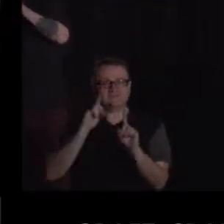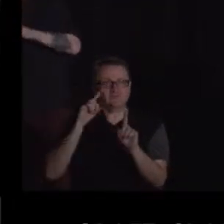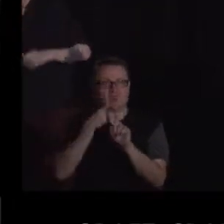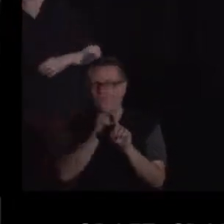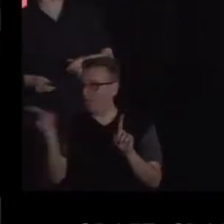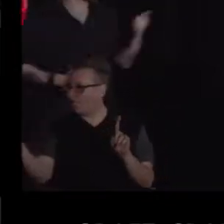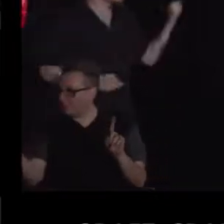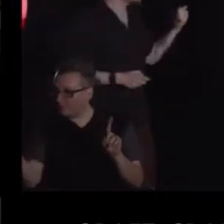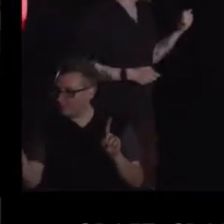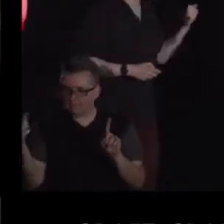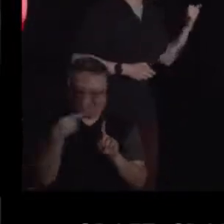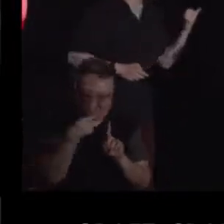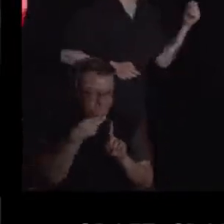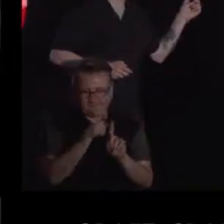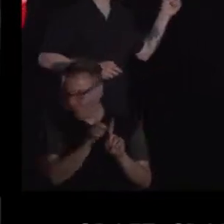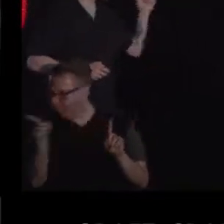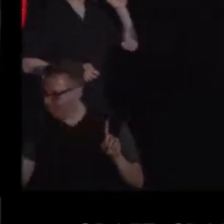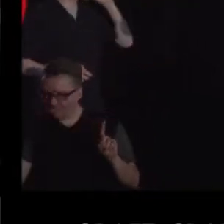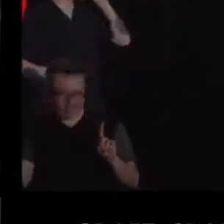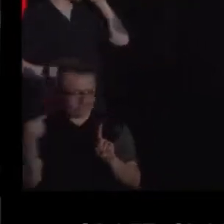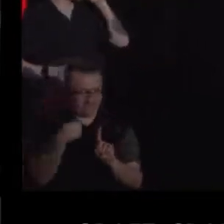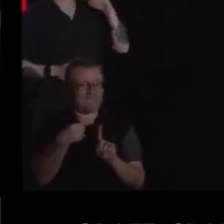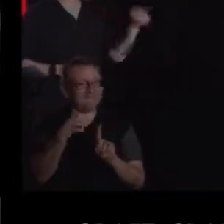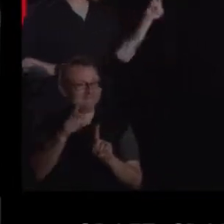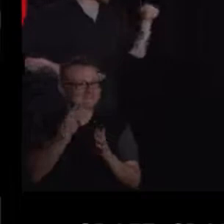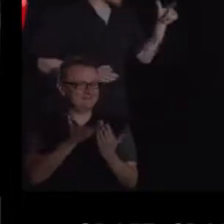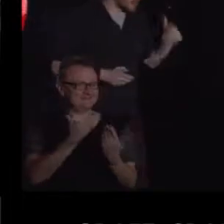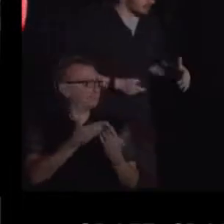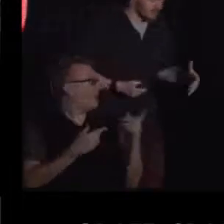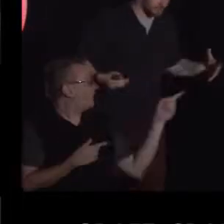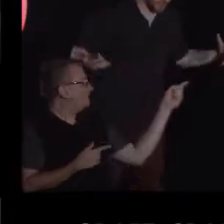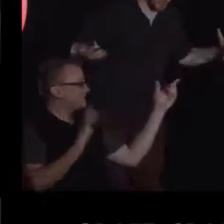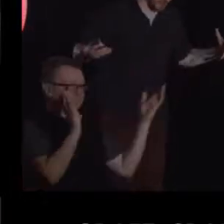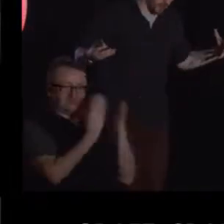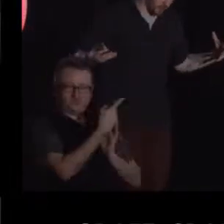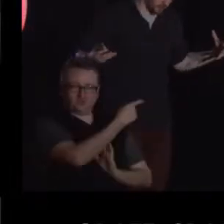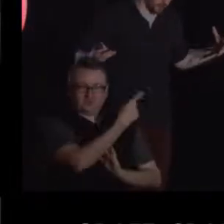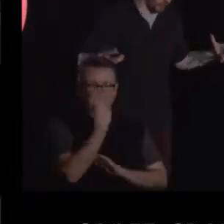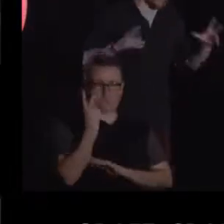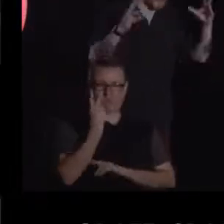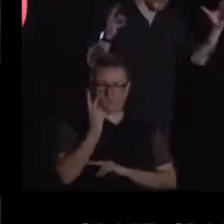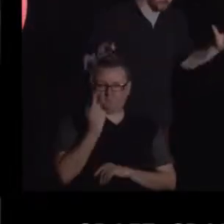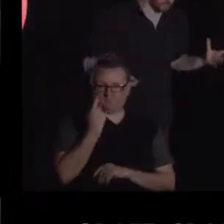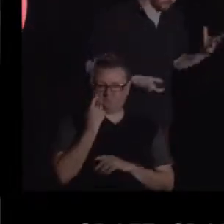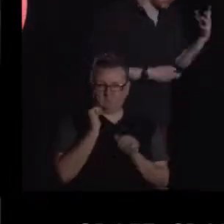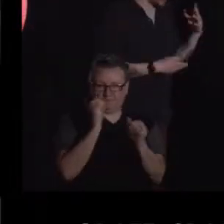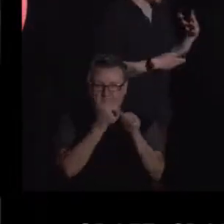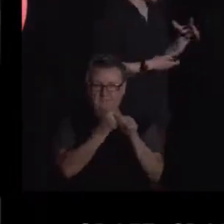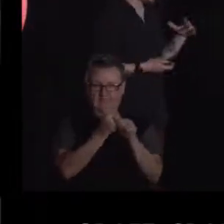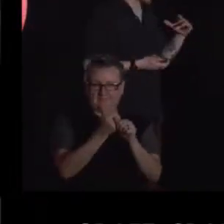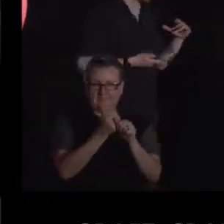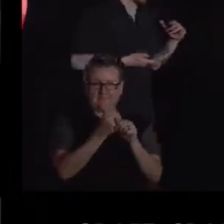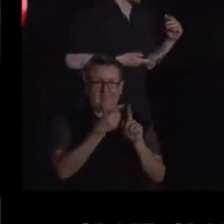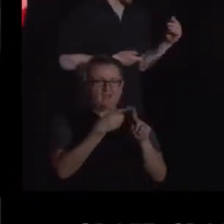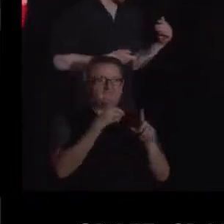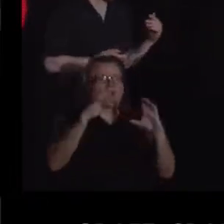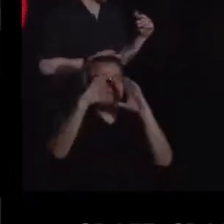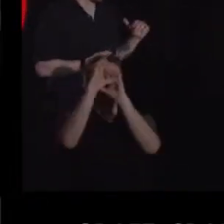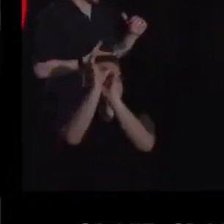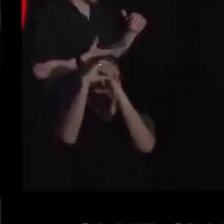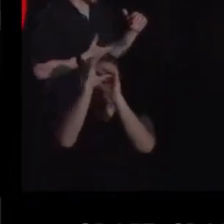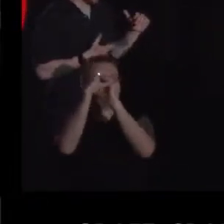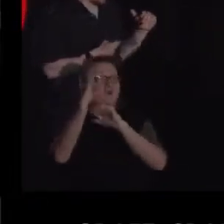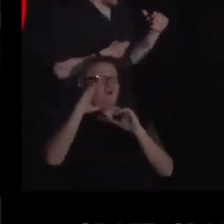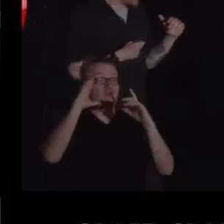sidetracked with things. And I saw this image, it's an image, I think it's only recently been updated, if you will. It's a shot from the Hubble